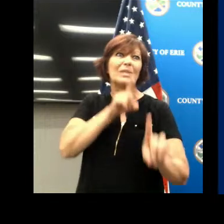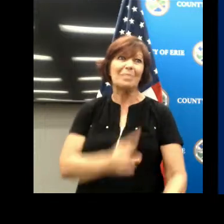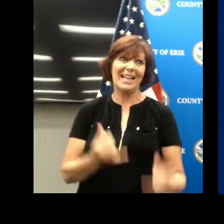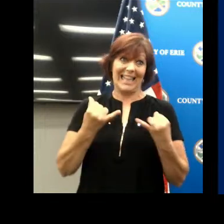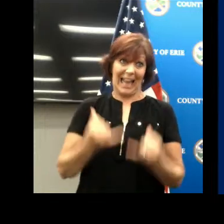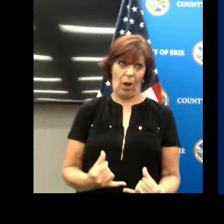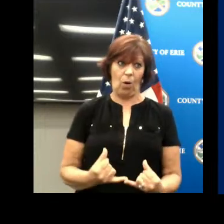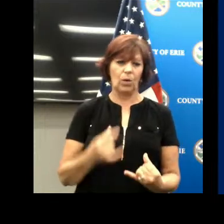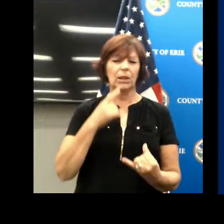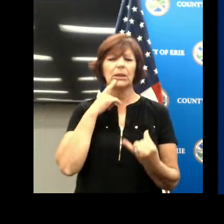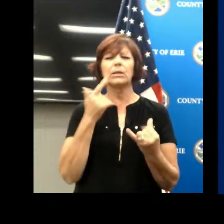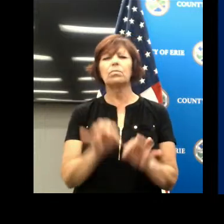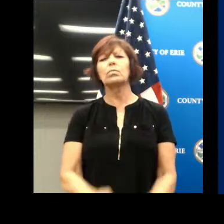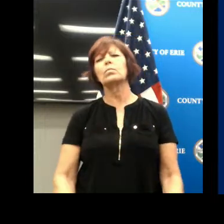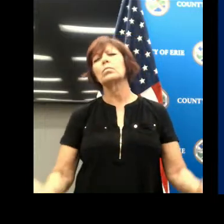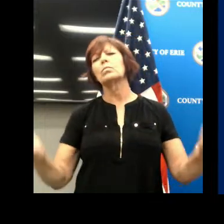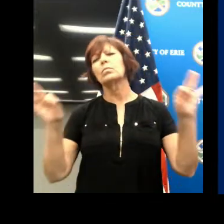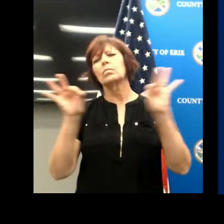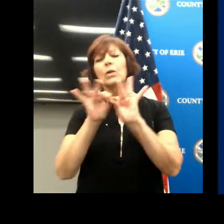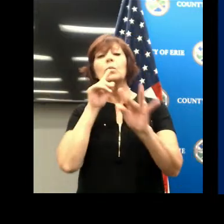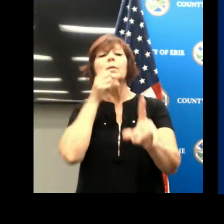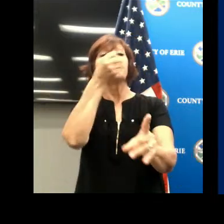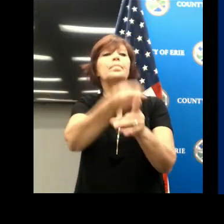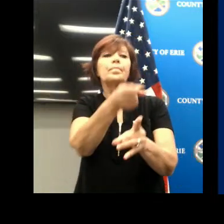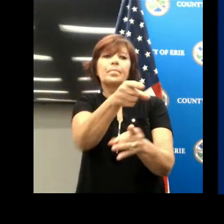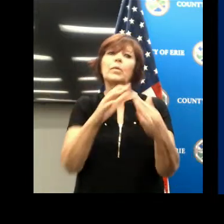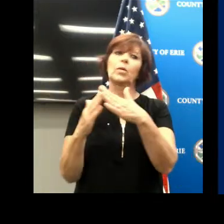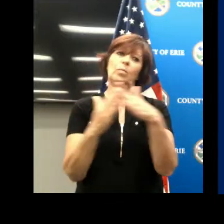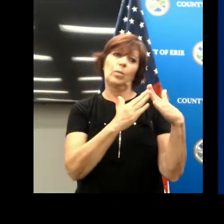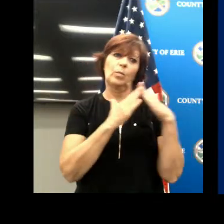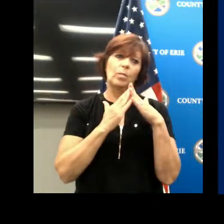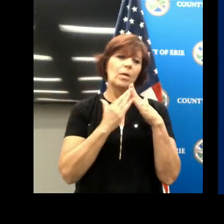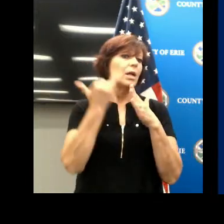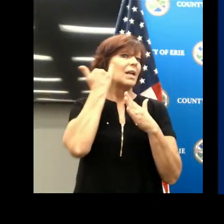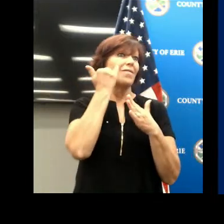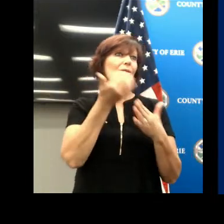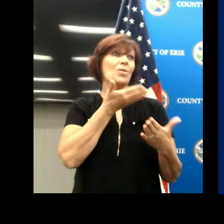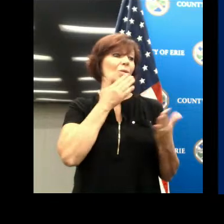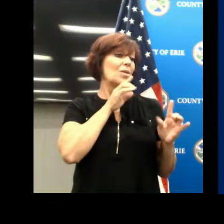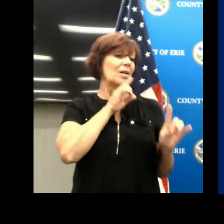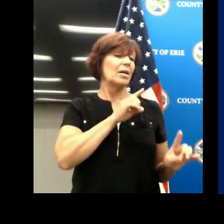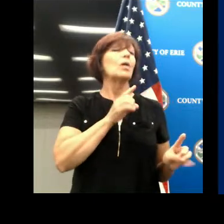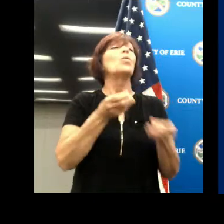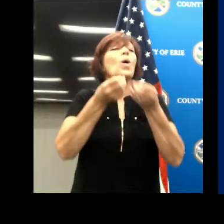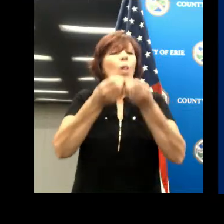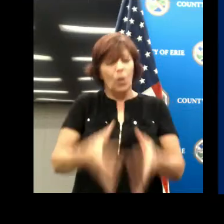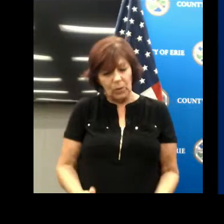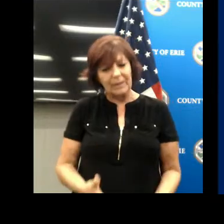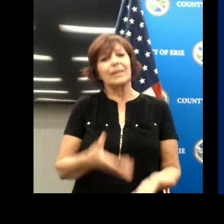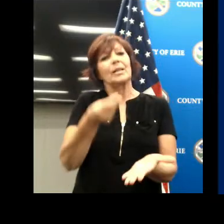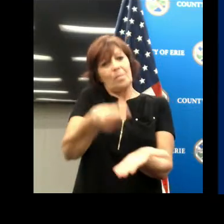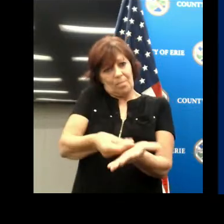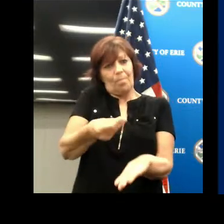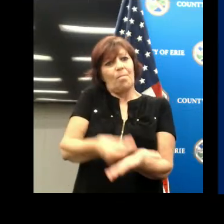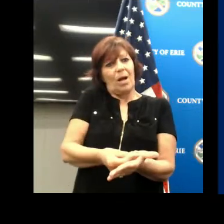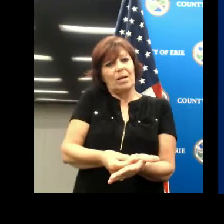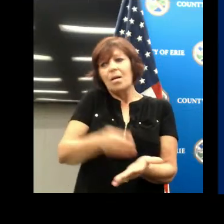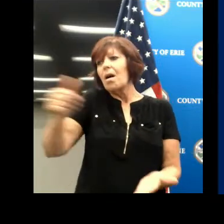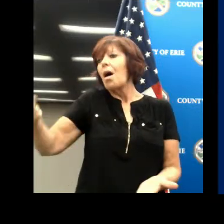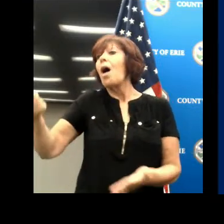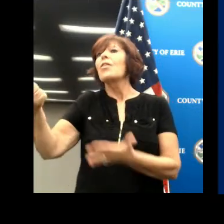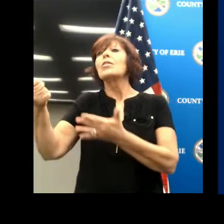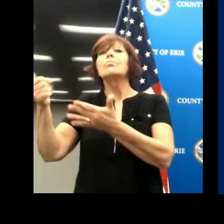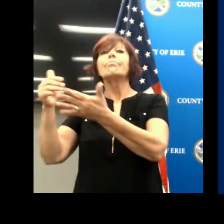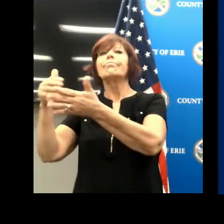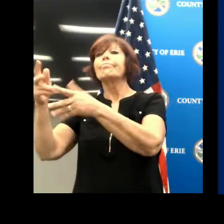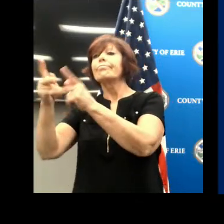This is a huge, huge impact on our community. If you do not respond, we are losing out to other parts of the country that do respond.